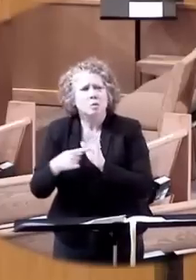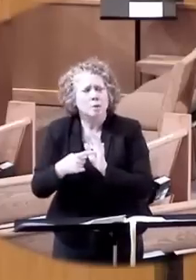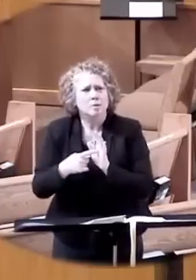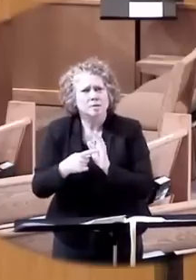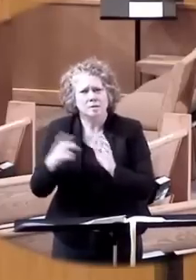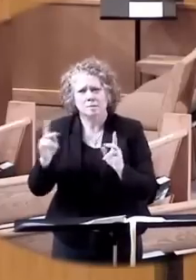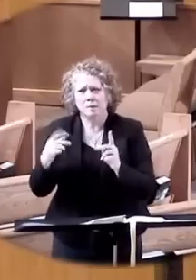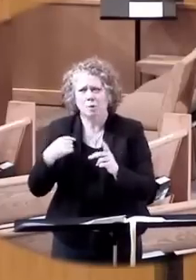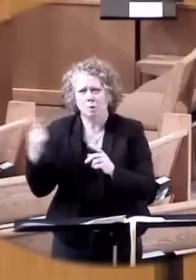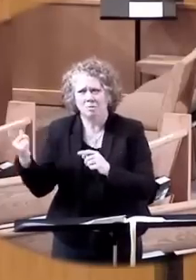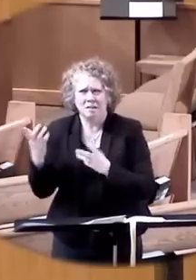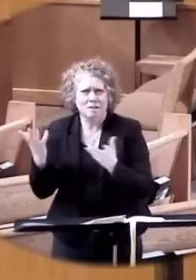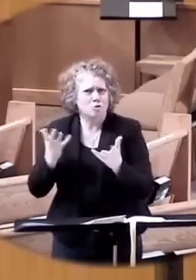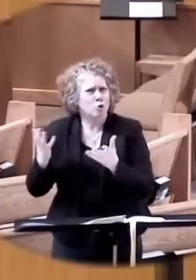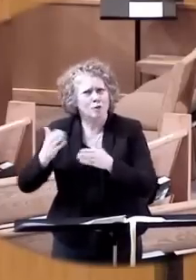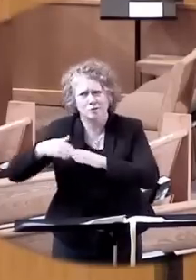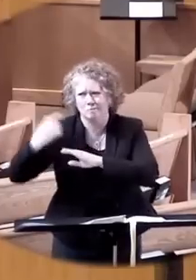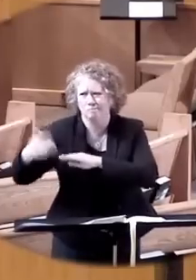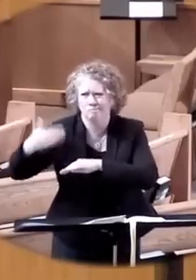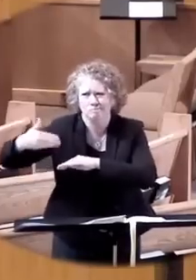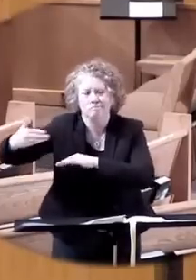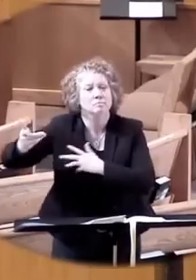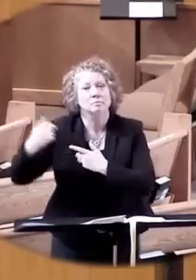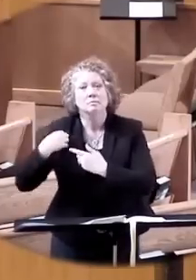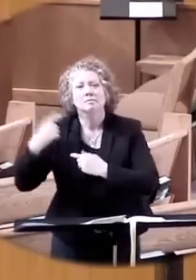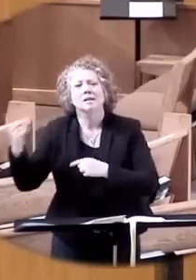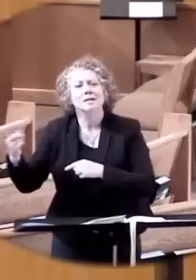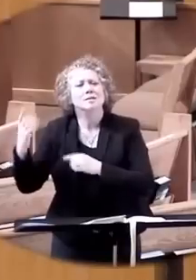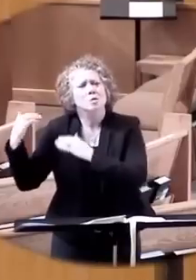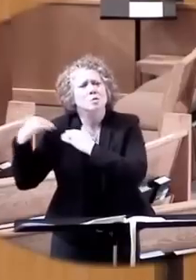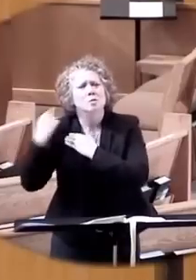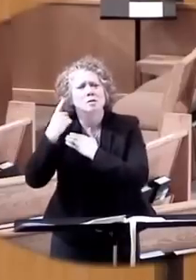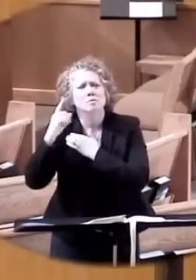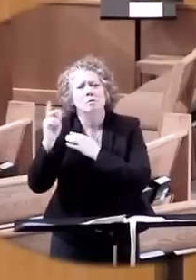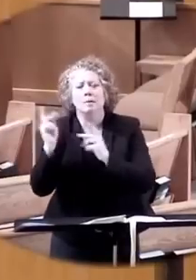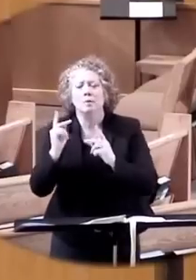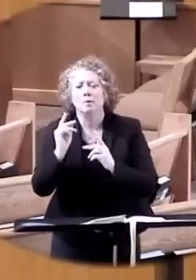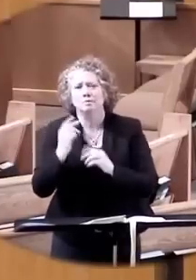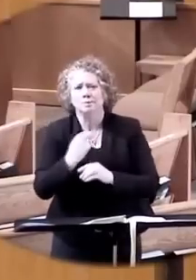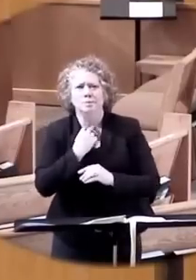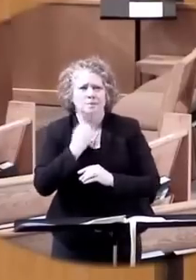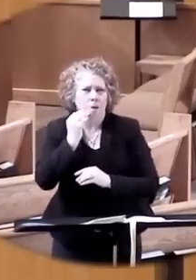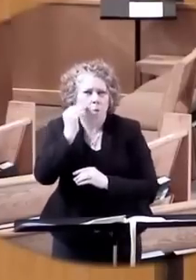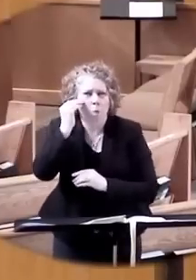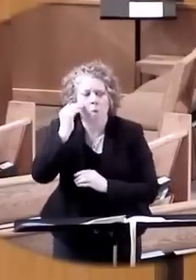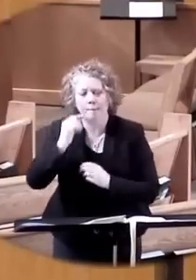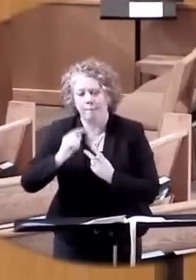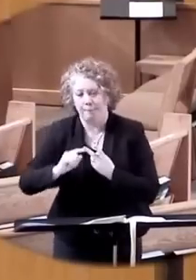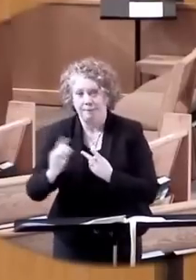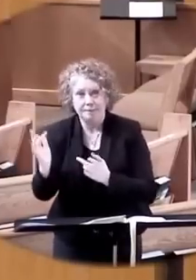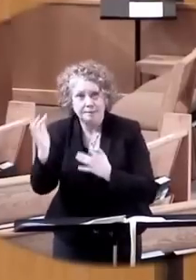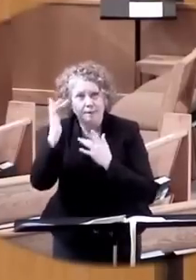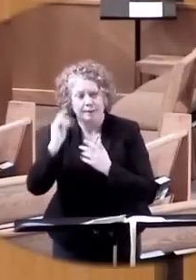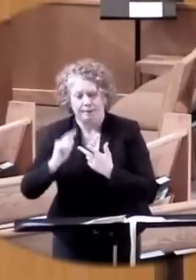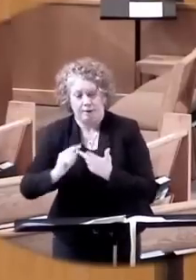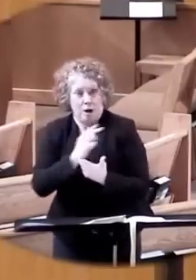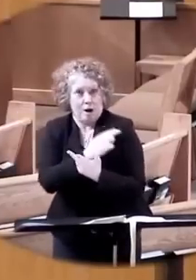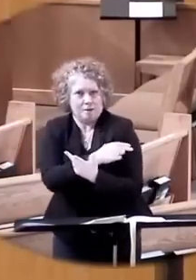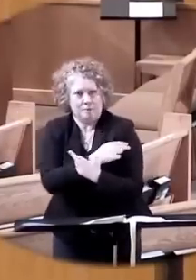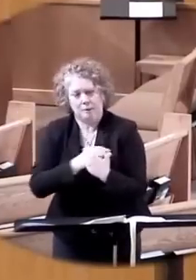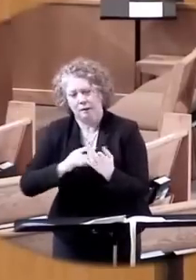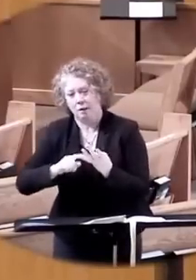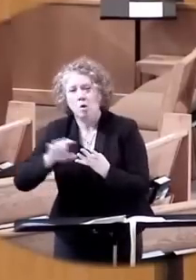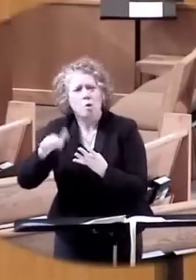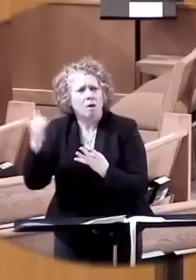whom he regularly ministers, the homebound, the sick, those who are in hospitals and in institutions. So his